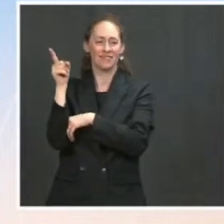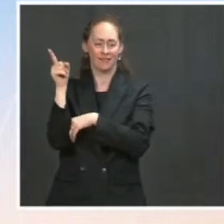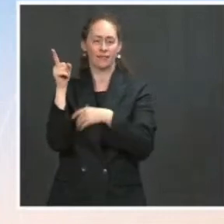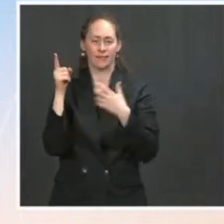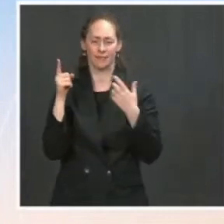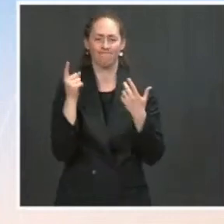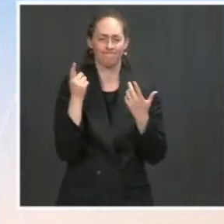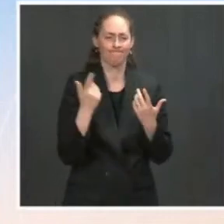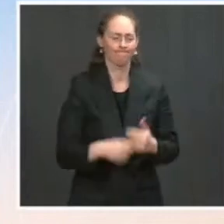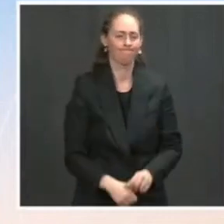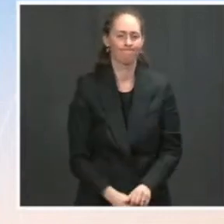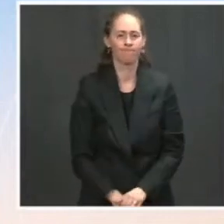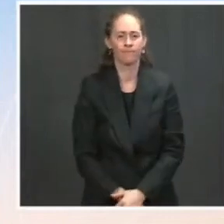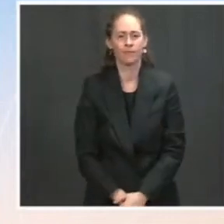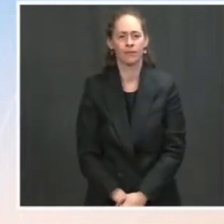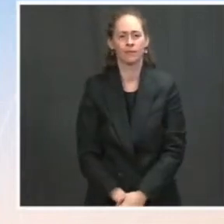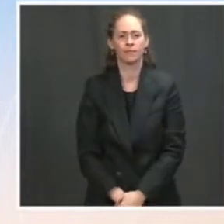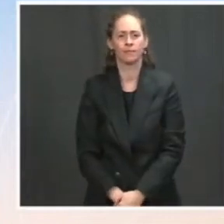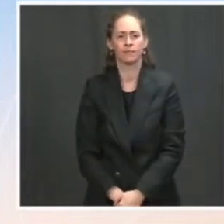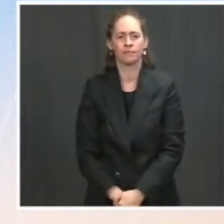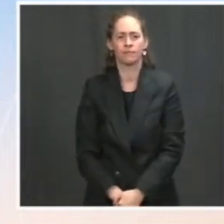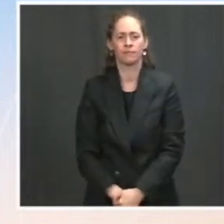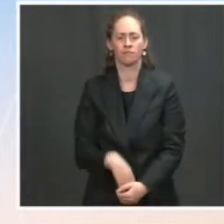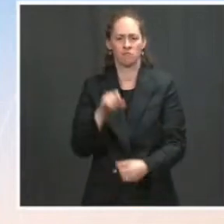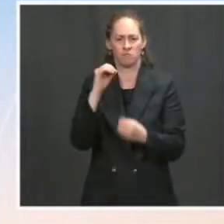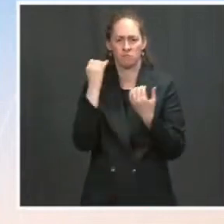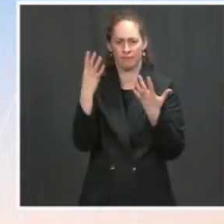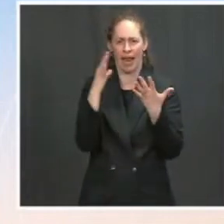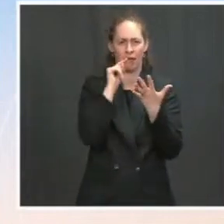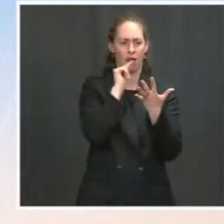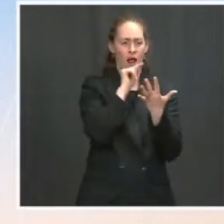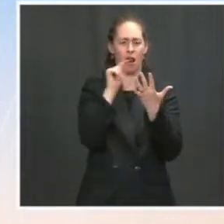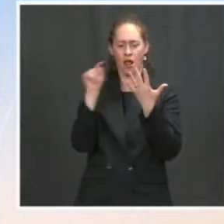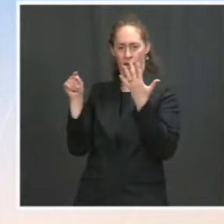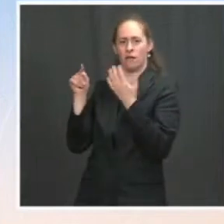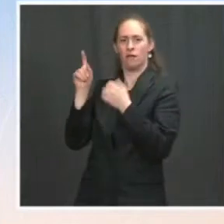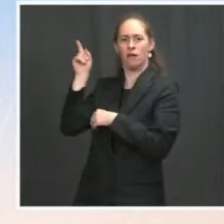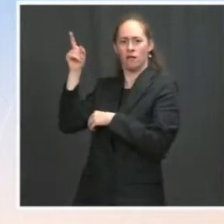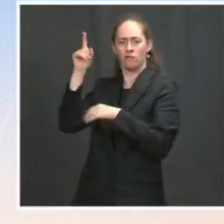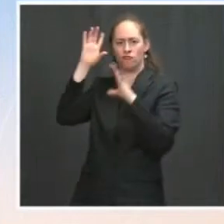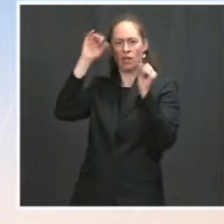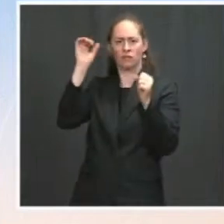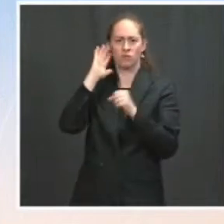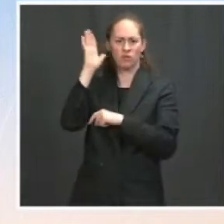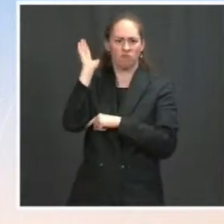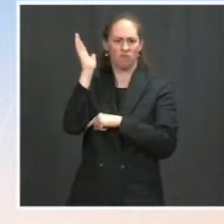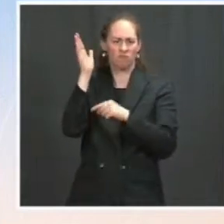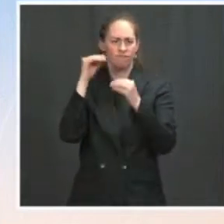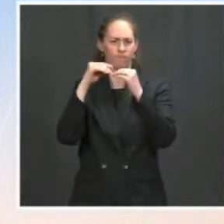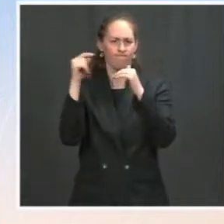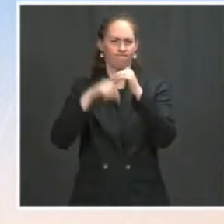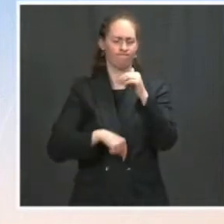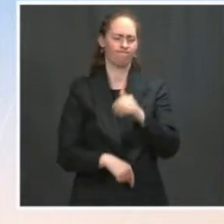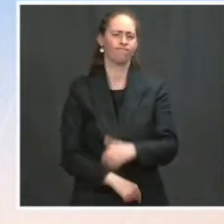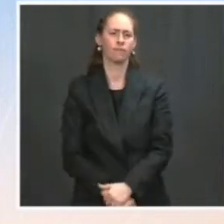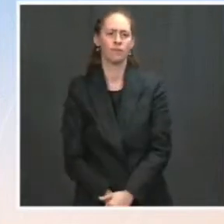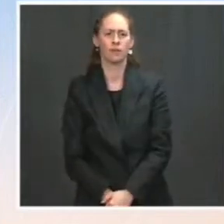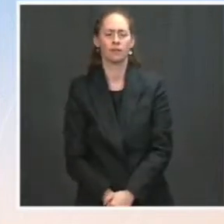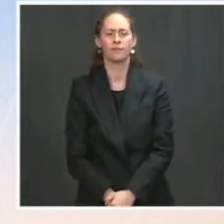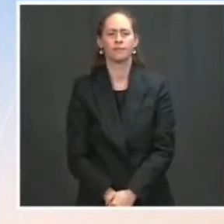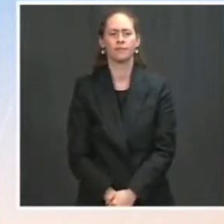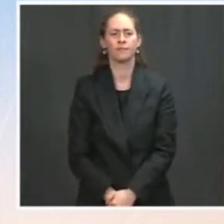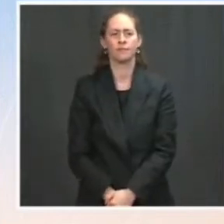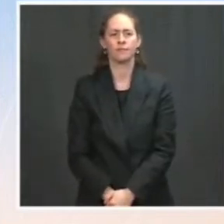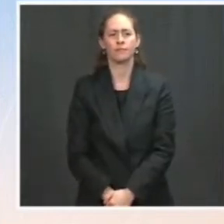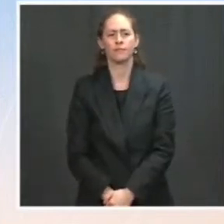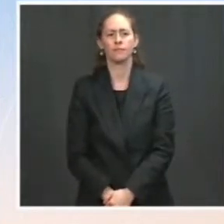that's where he'll discuss this afternoon and where he thinks the focus should be. Go ahead. Thank you. Two topics really quick. First, on ethics waivers. The White